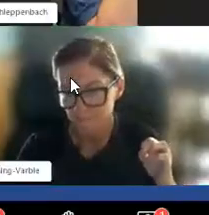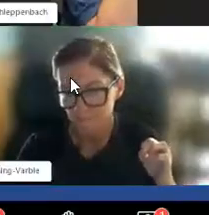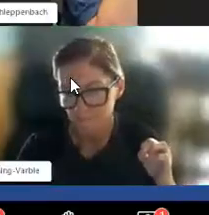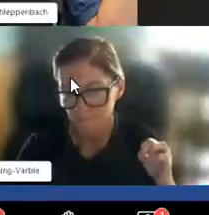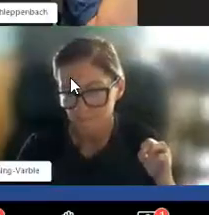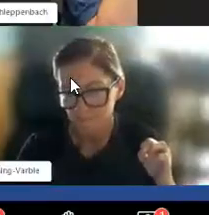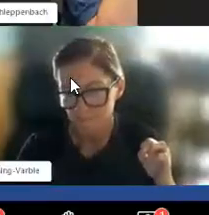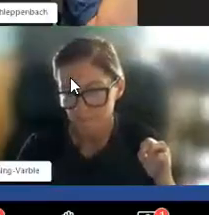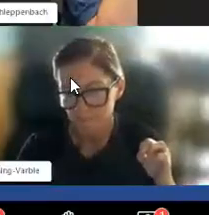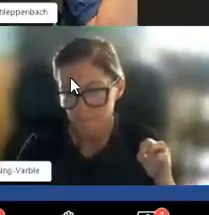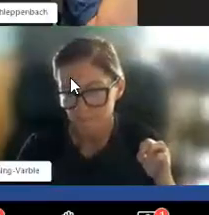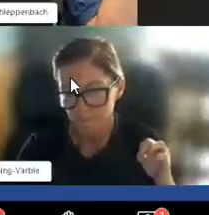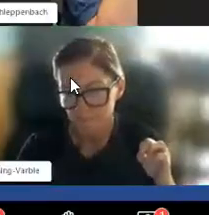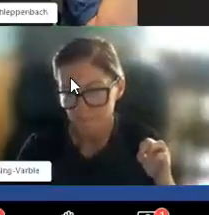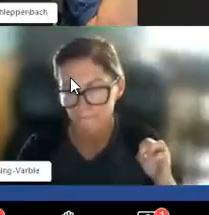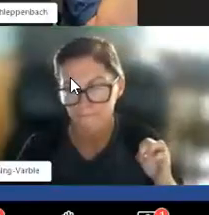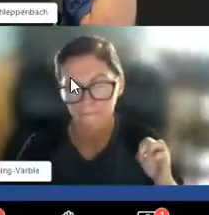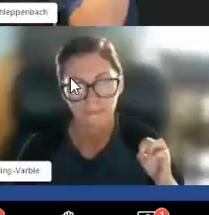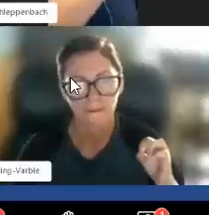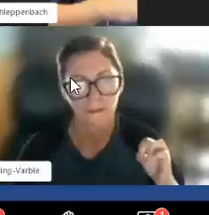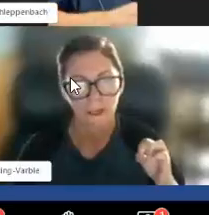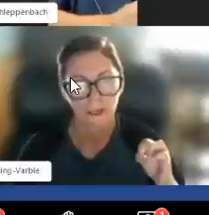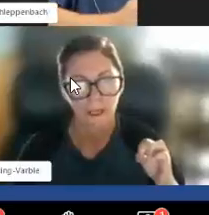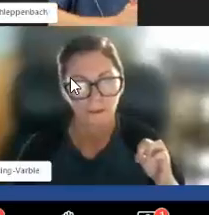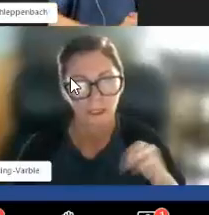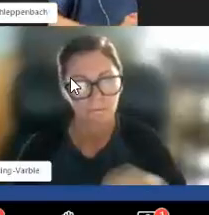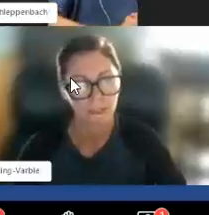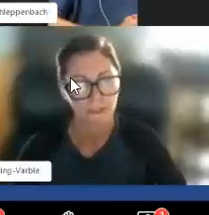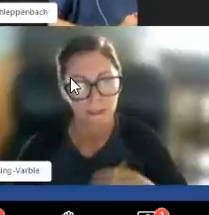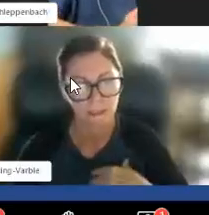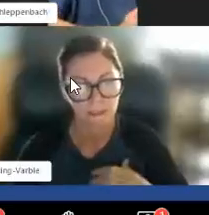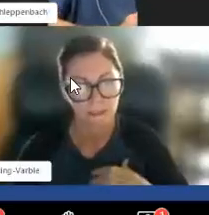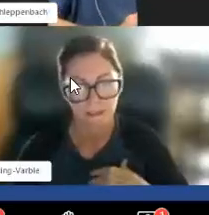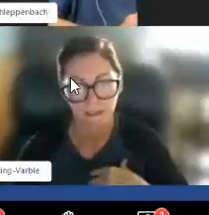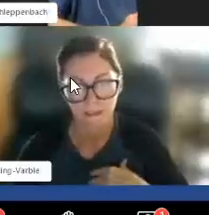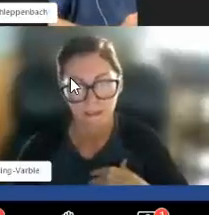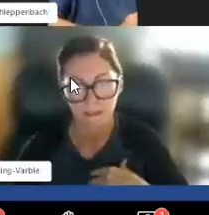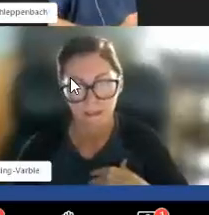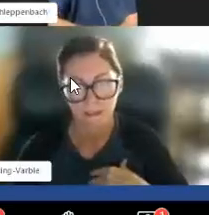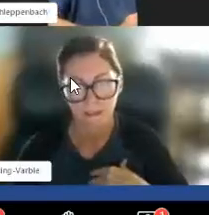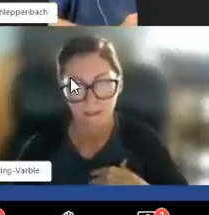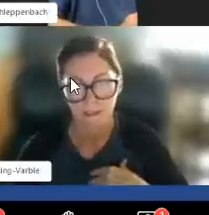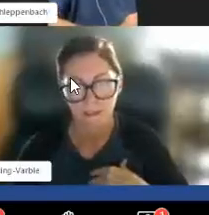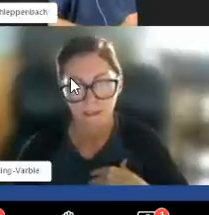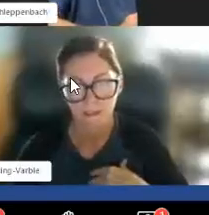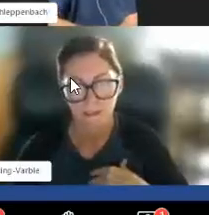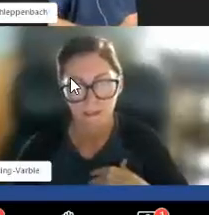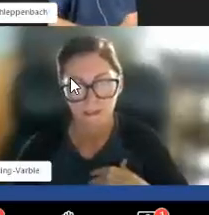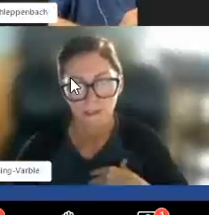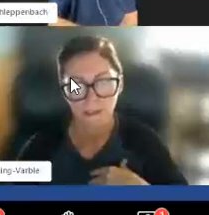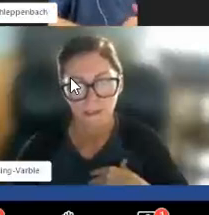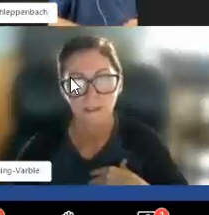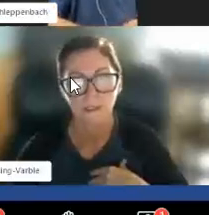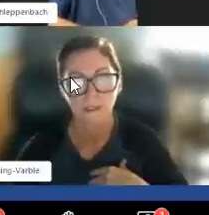All right, please let me know when we've got everybody in. Yeah, Rita's a panelist now.